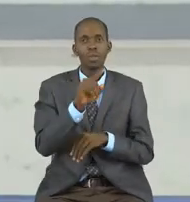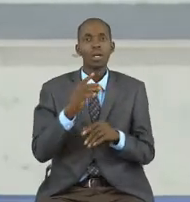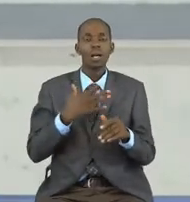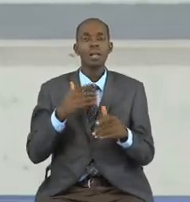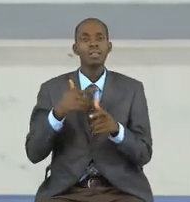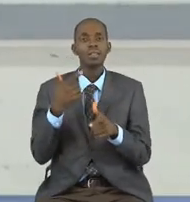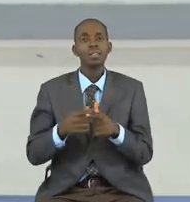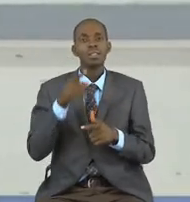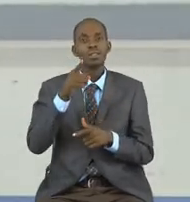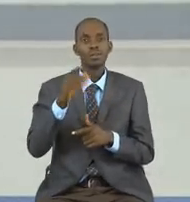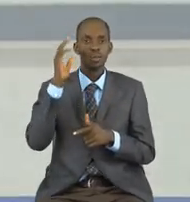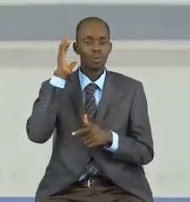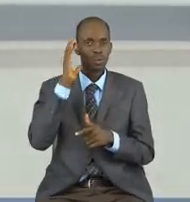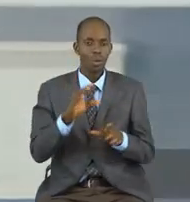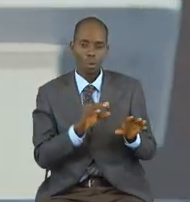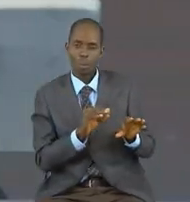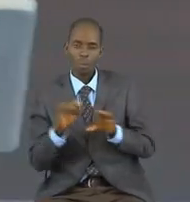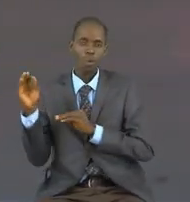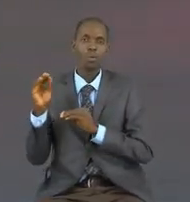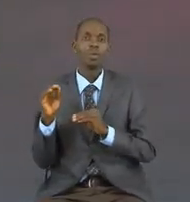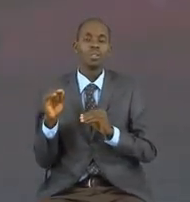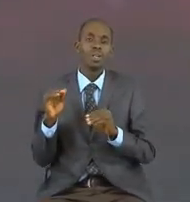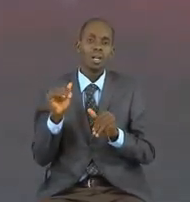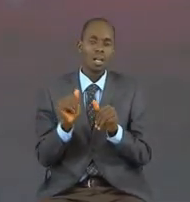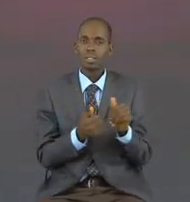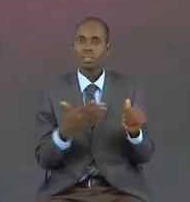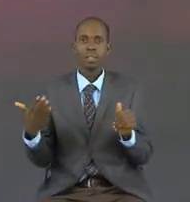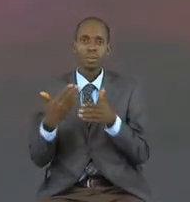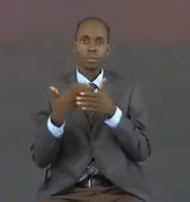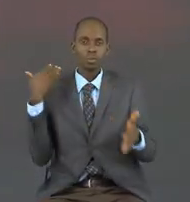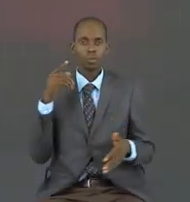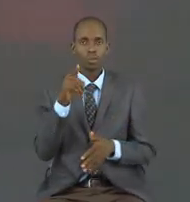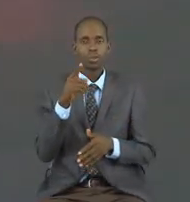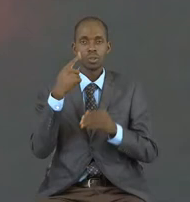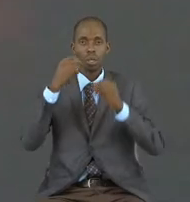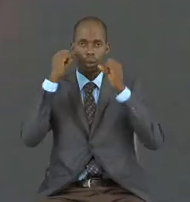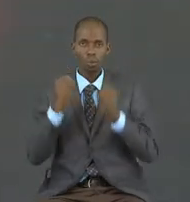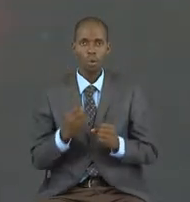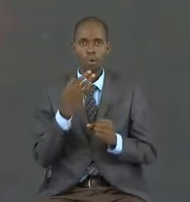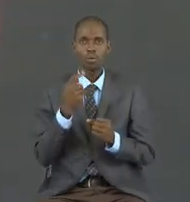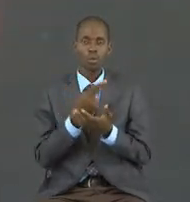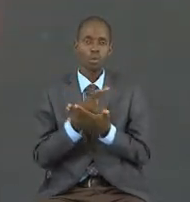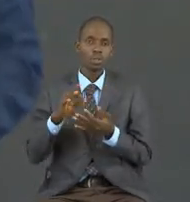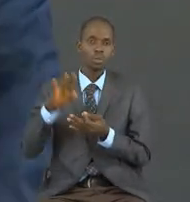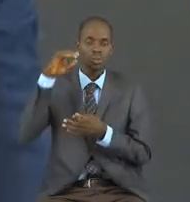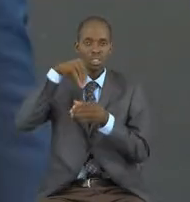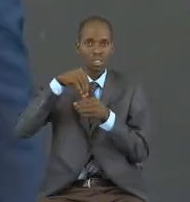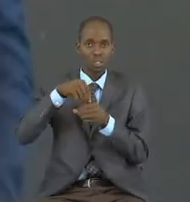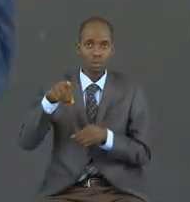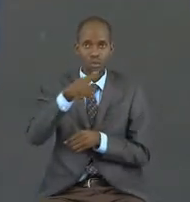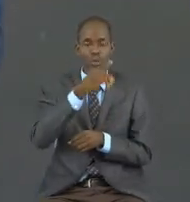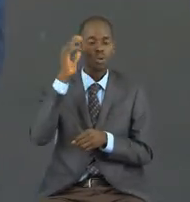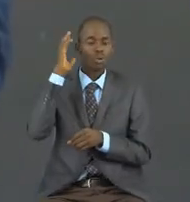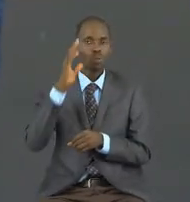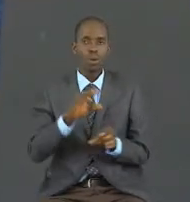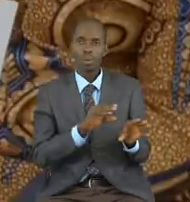will drive anything before you. The power of the Holy Ghost inside you will drive them